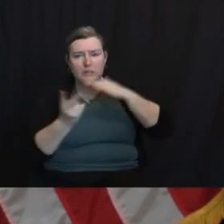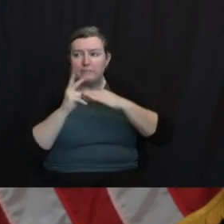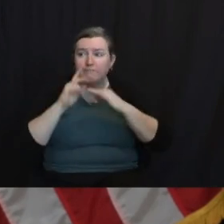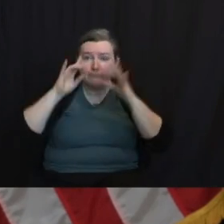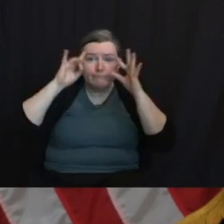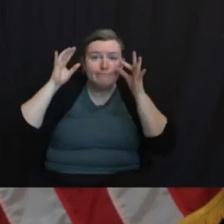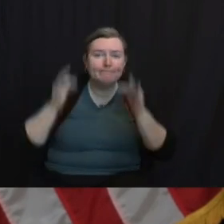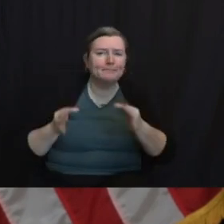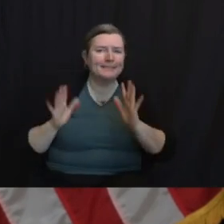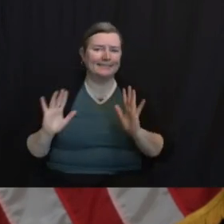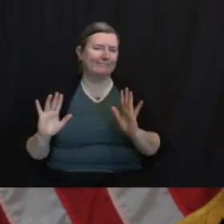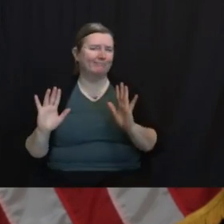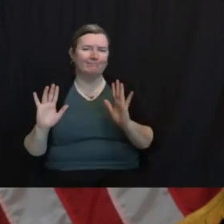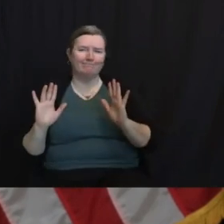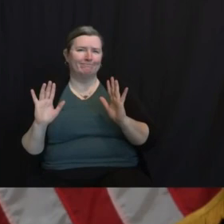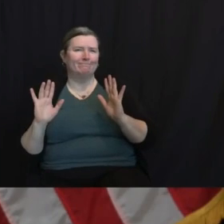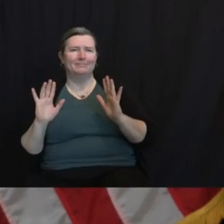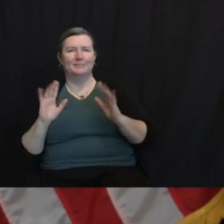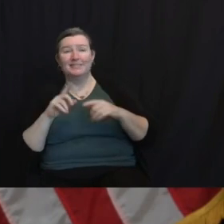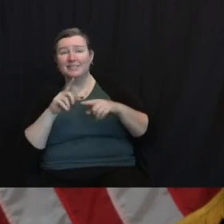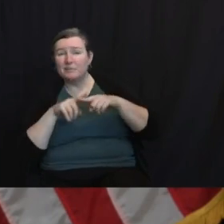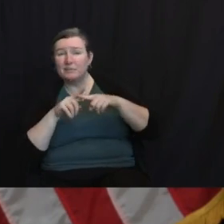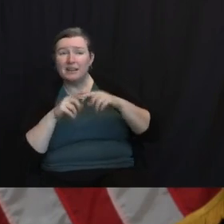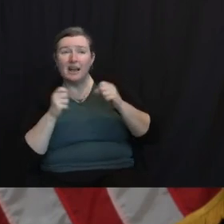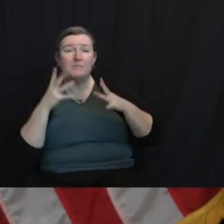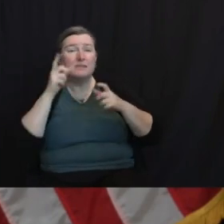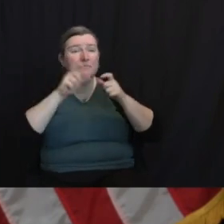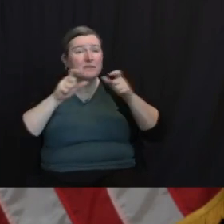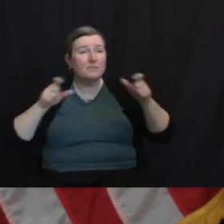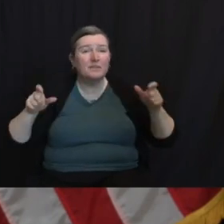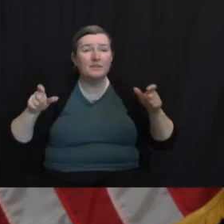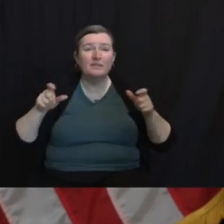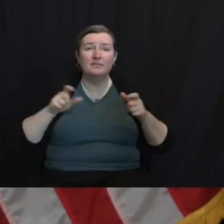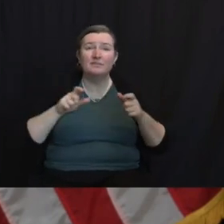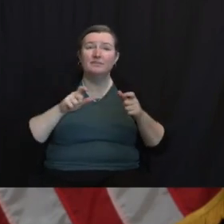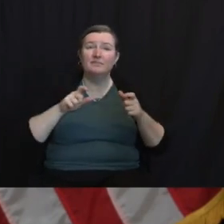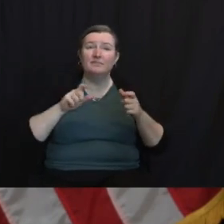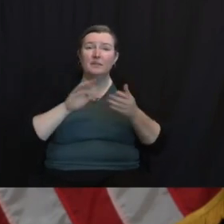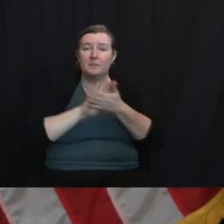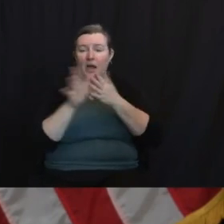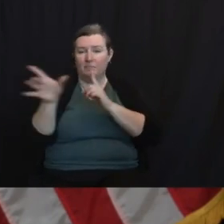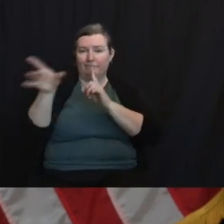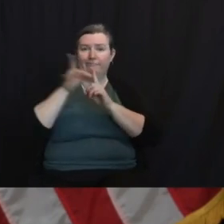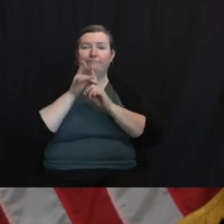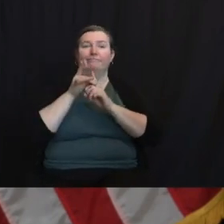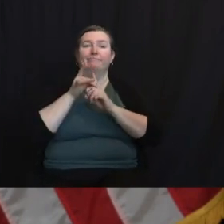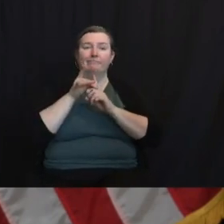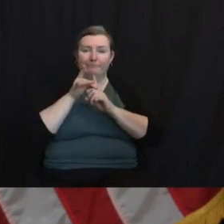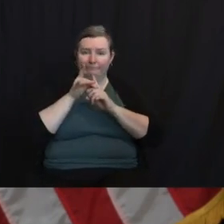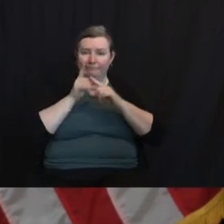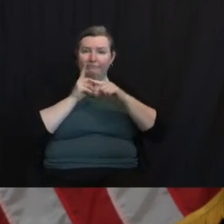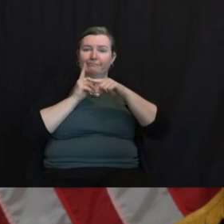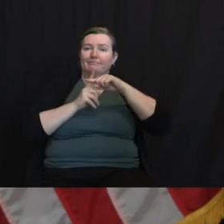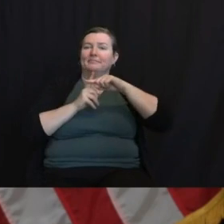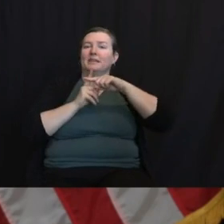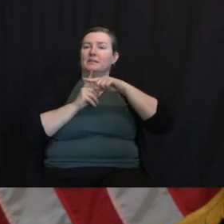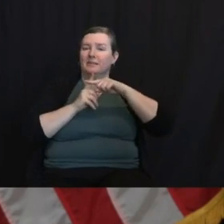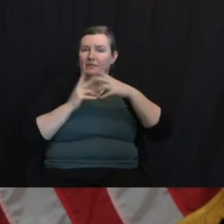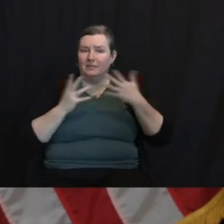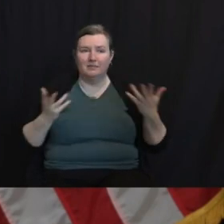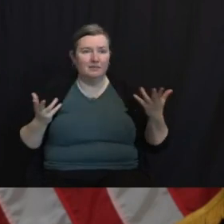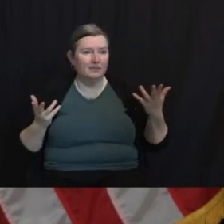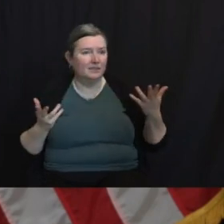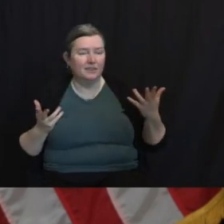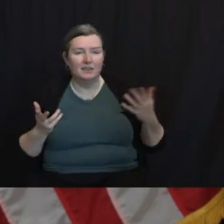on how many people in the state who do get infected actually are infected with the variants. But it's also